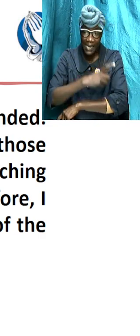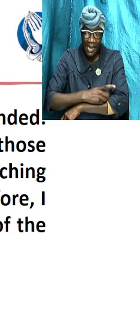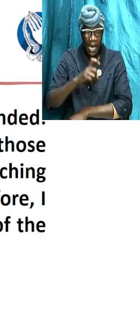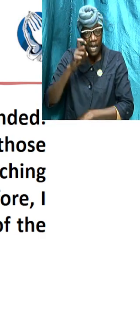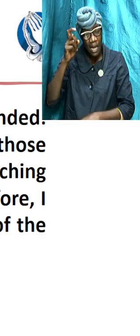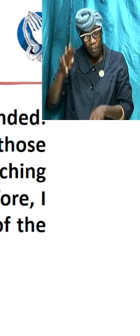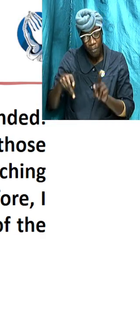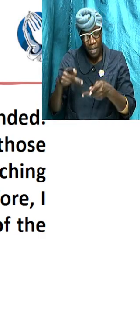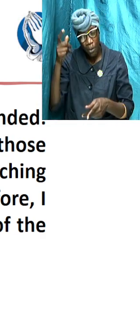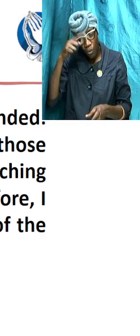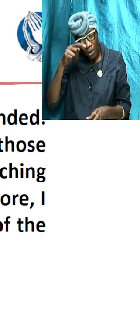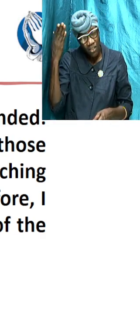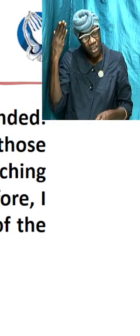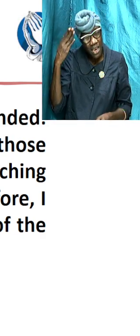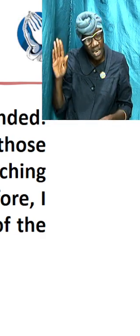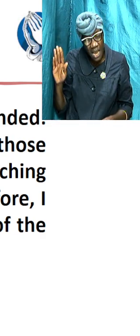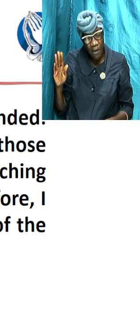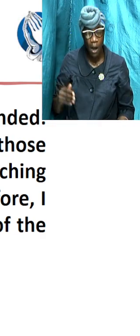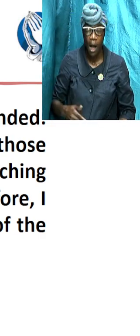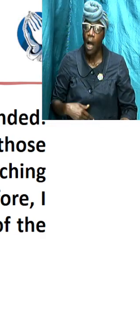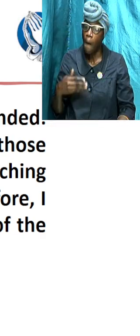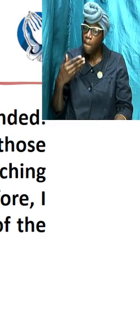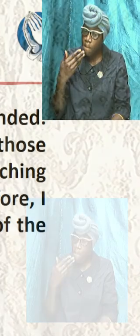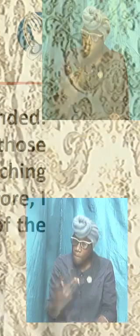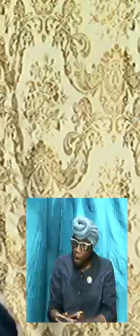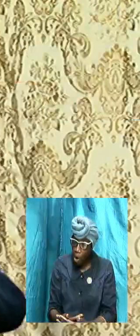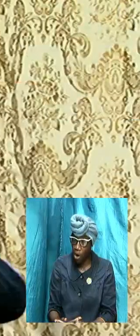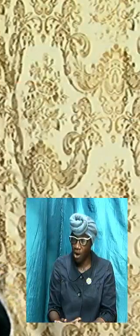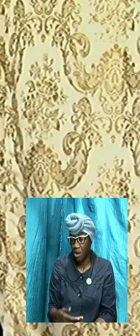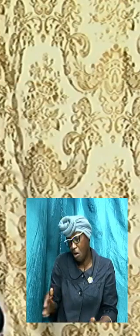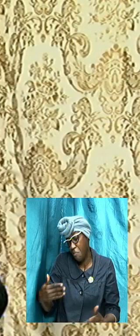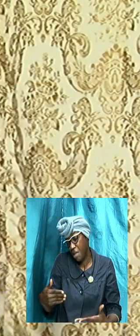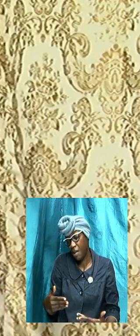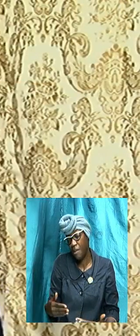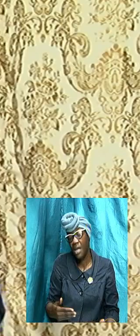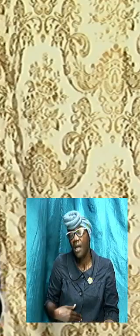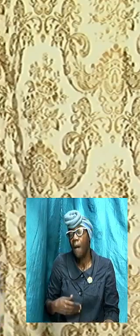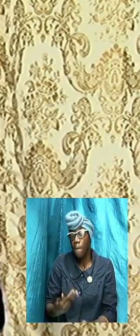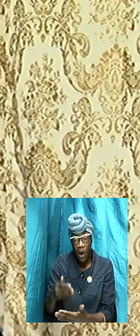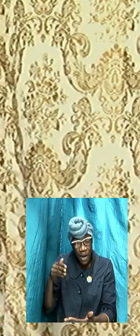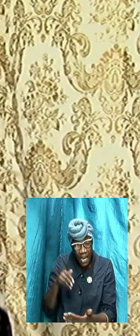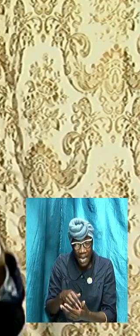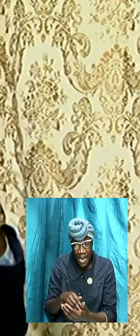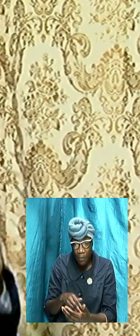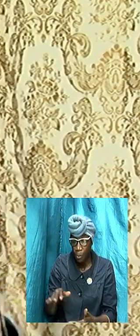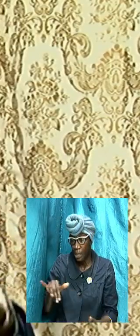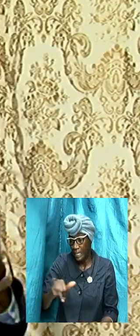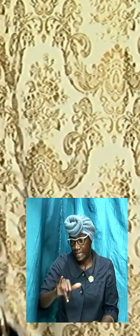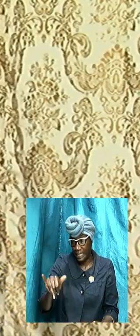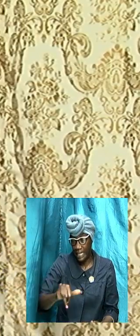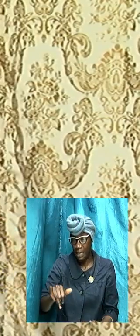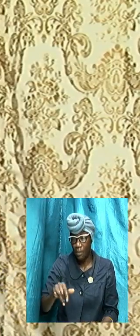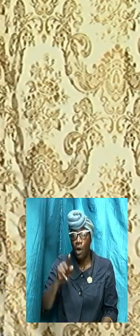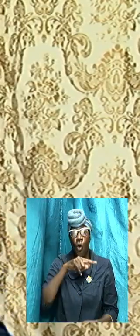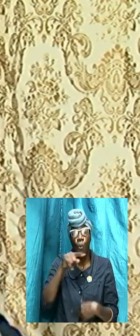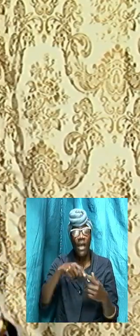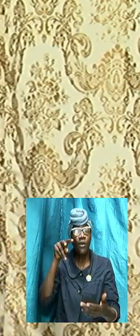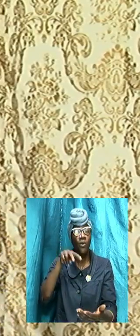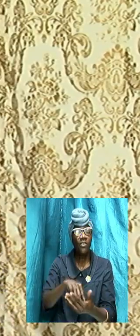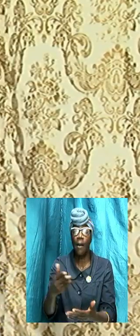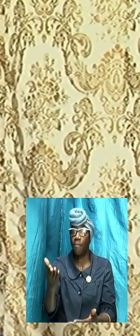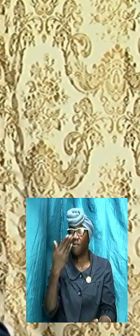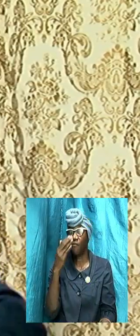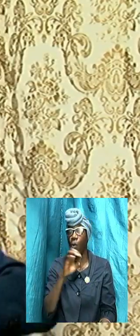not born at all. Amen. In a similar sense, amen, when we stand before Christ, even at this time, we need to